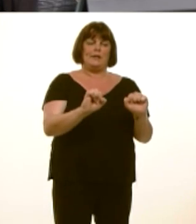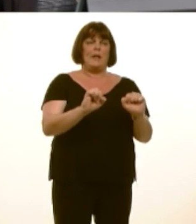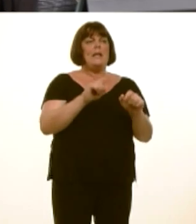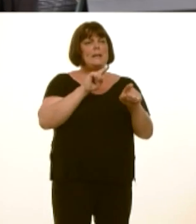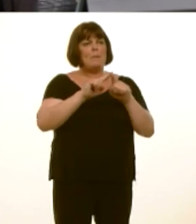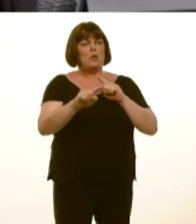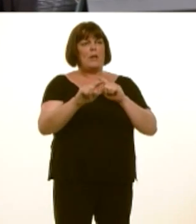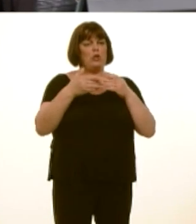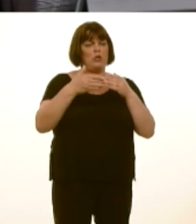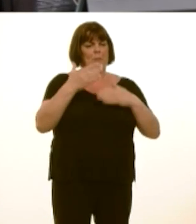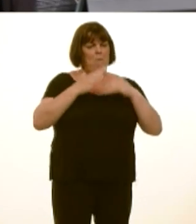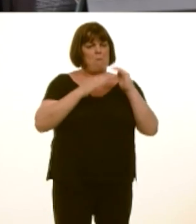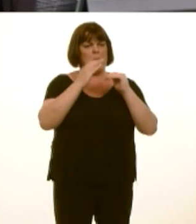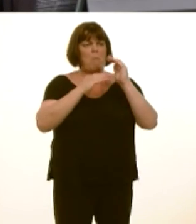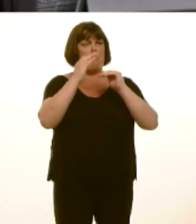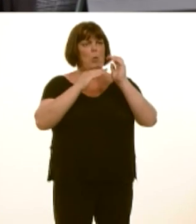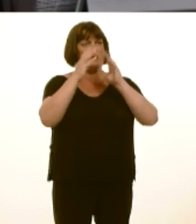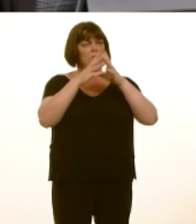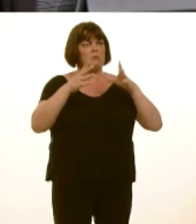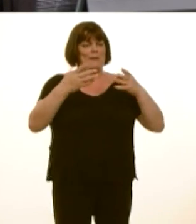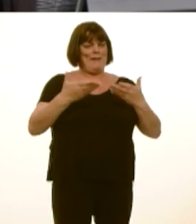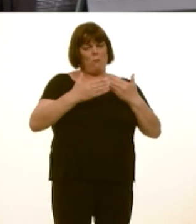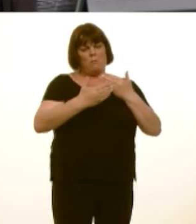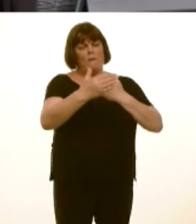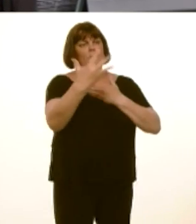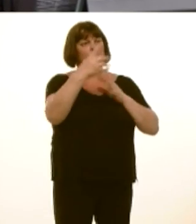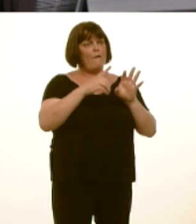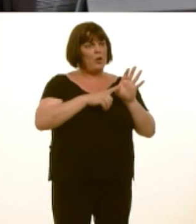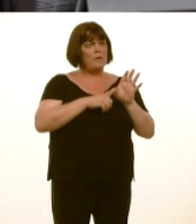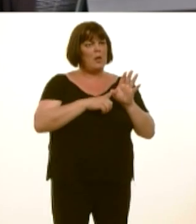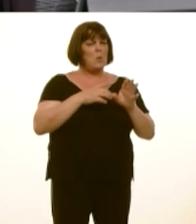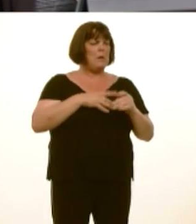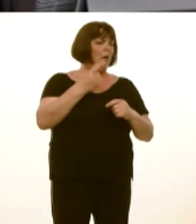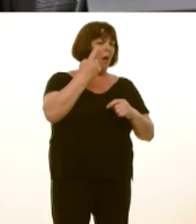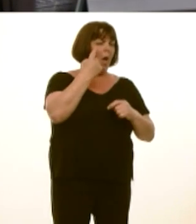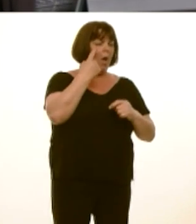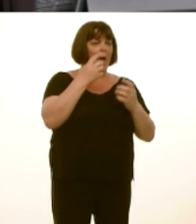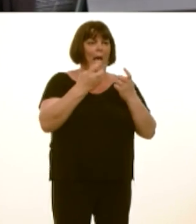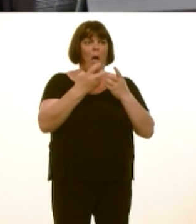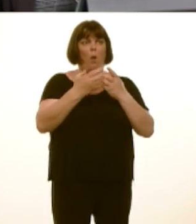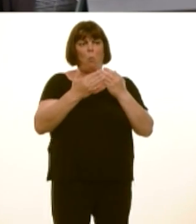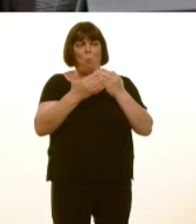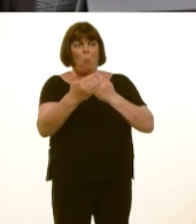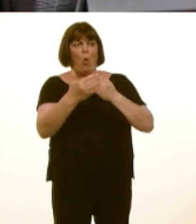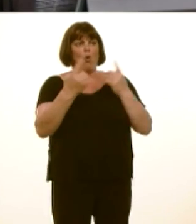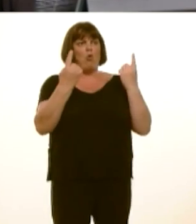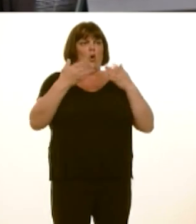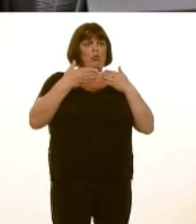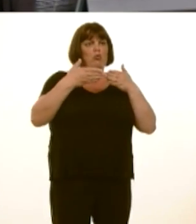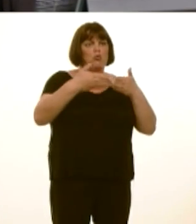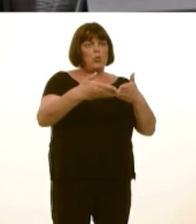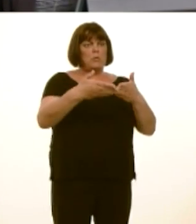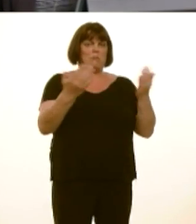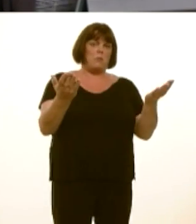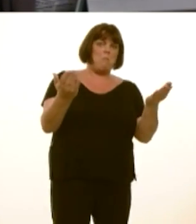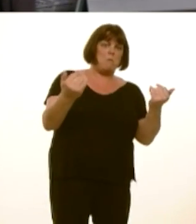under construction between now and for the course of the next 5 years. So we are looking at how we can ensure that the great growth that we've seen in cruise business in Wales continues